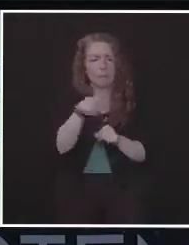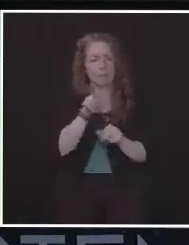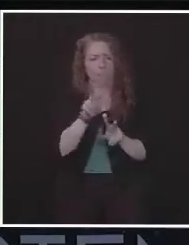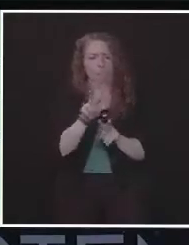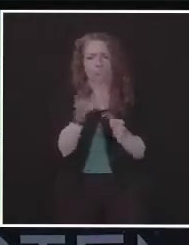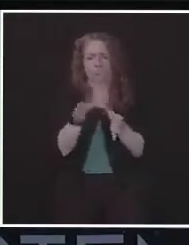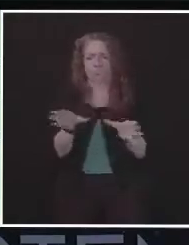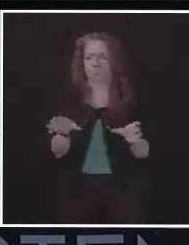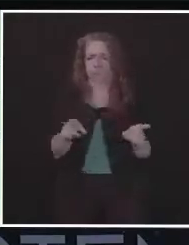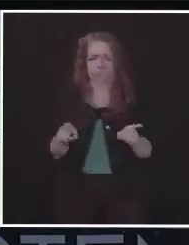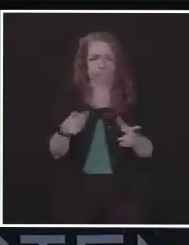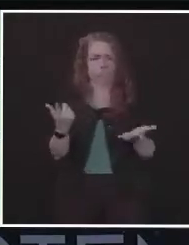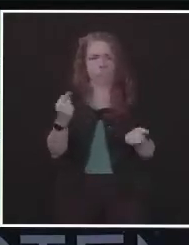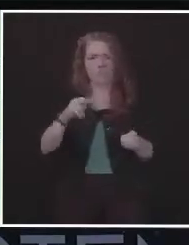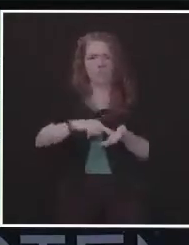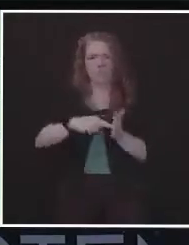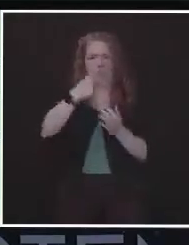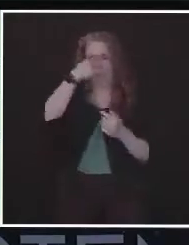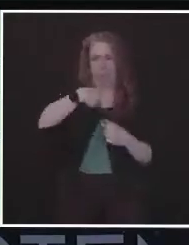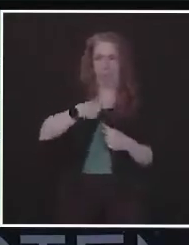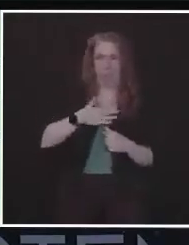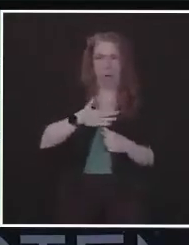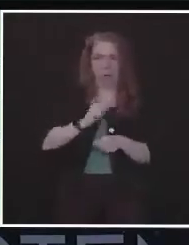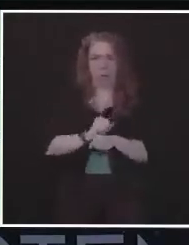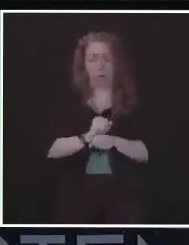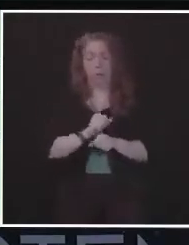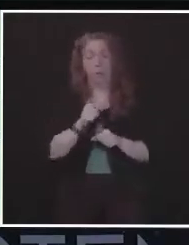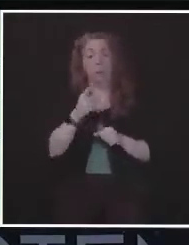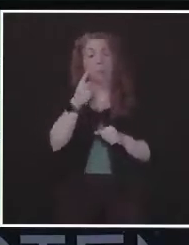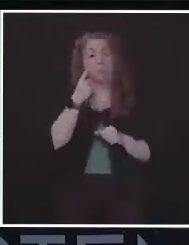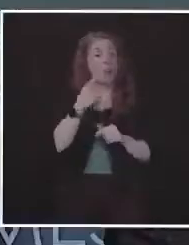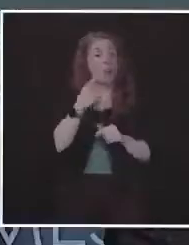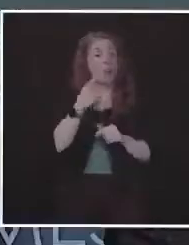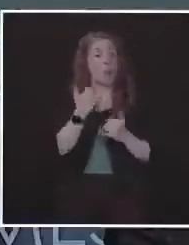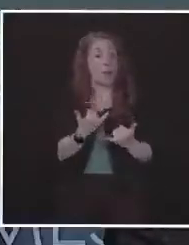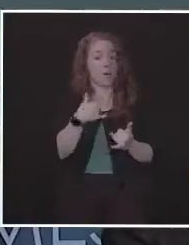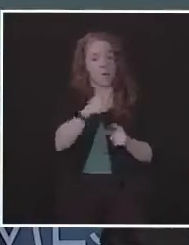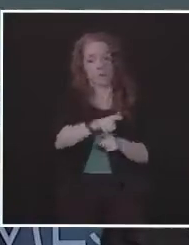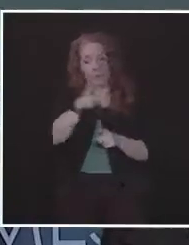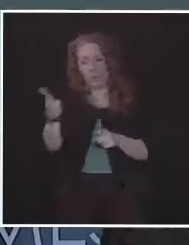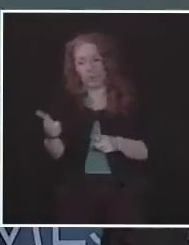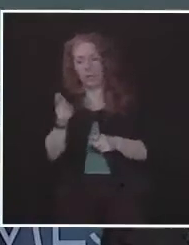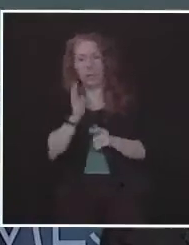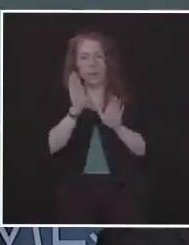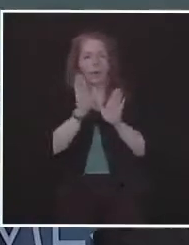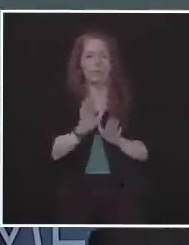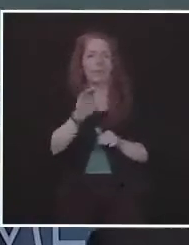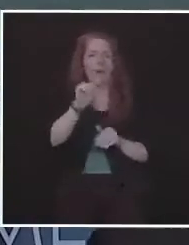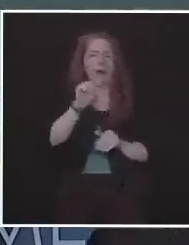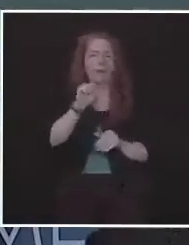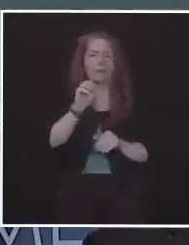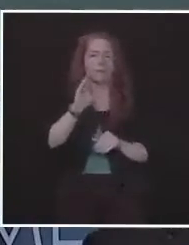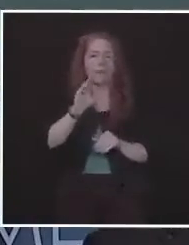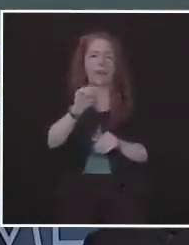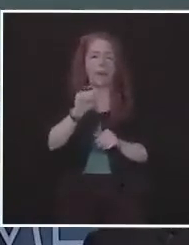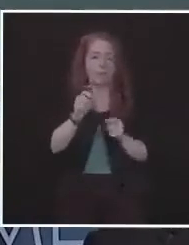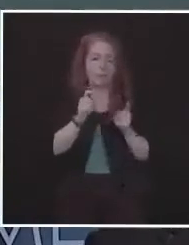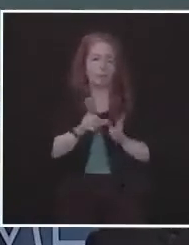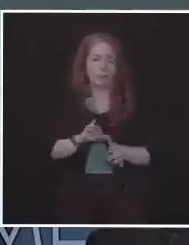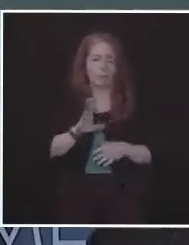now I'd like to hand it over to our wonderful Associate Administrator, Bob Cabana. Thank you, Pam.